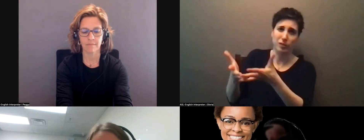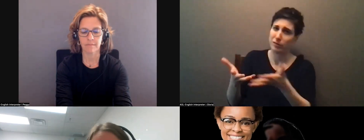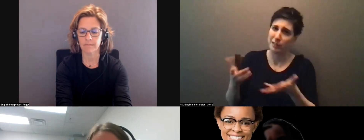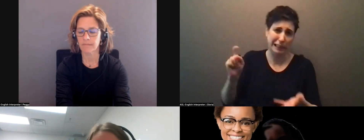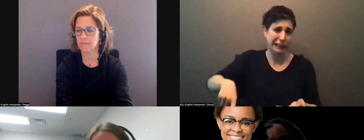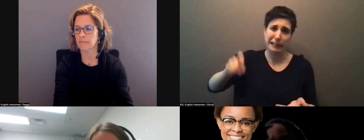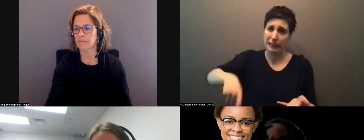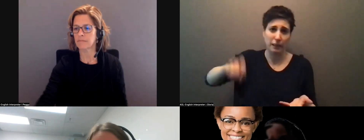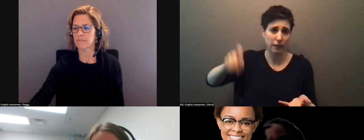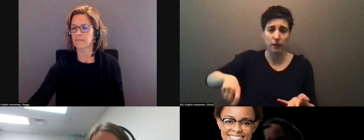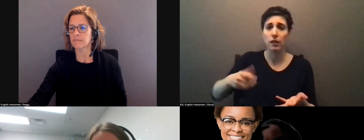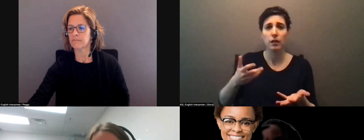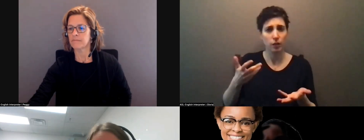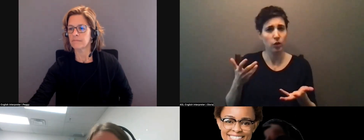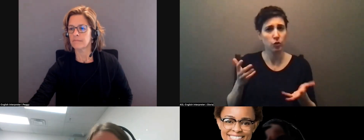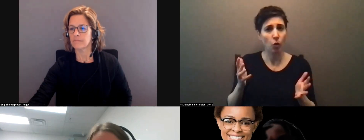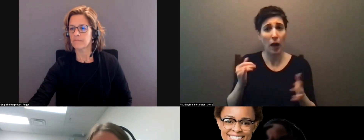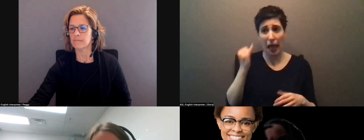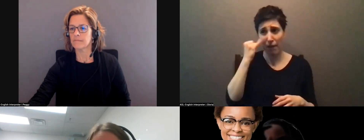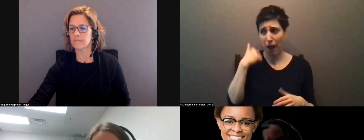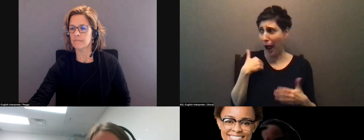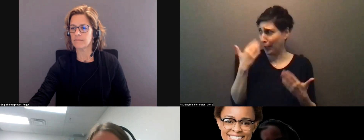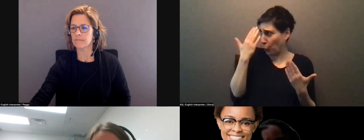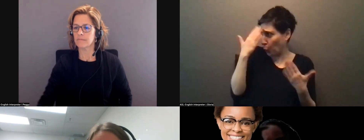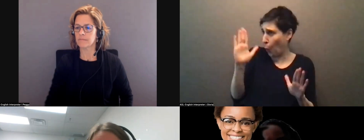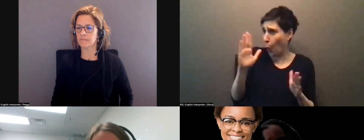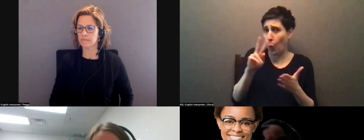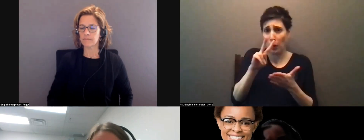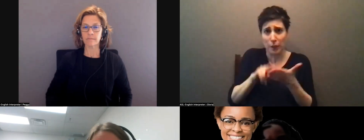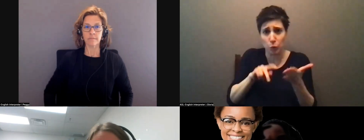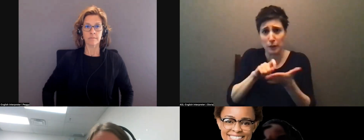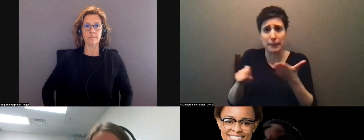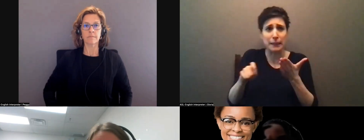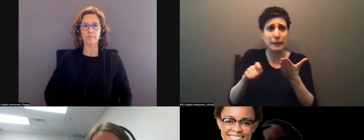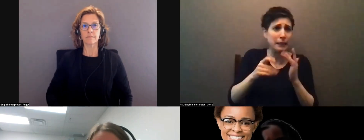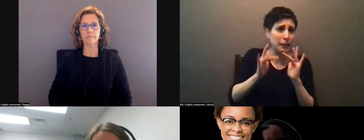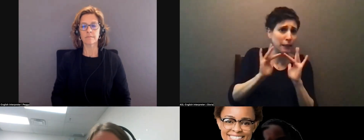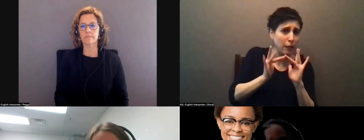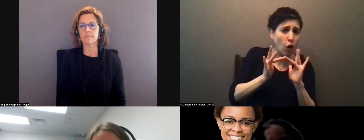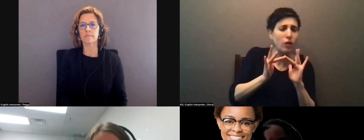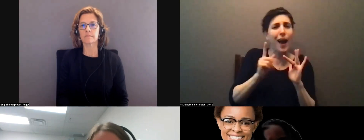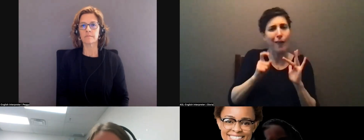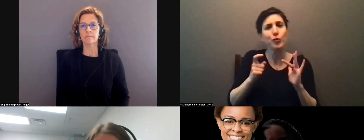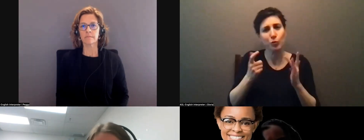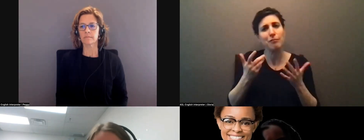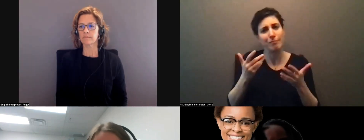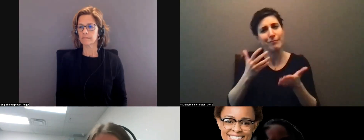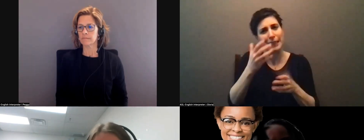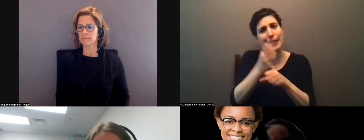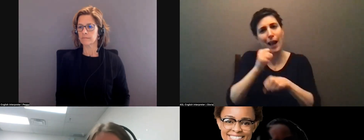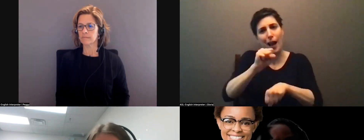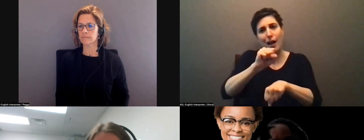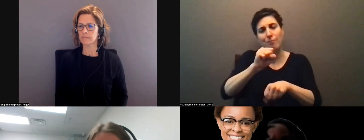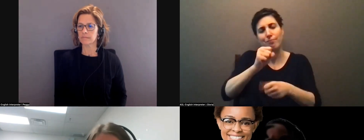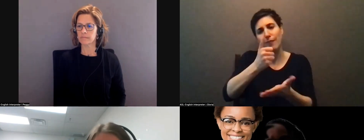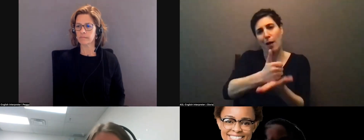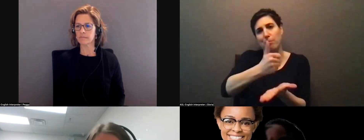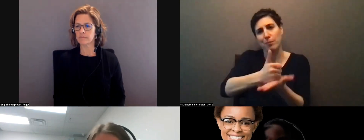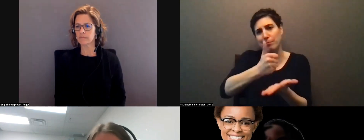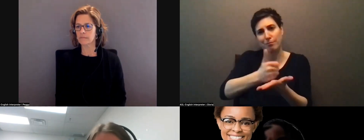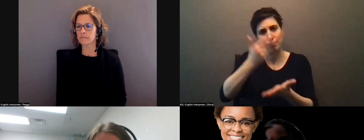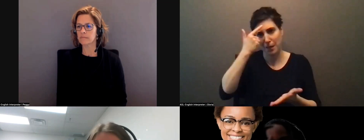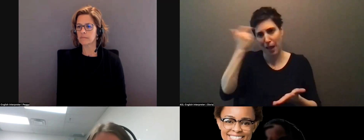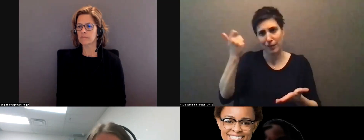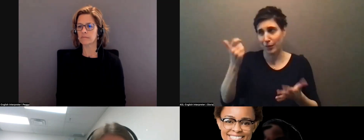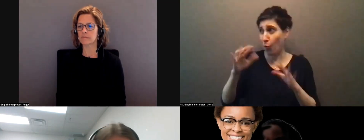literacy. Like, if we don't know it, try and find a help to learn about the digital things that is going on, because we are